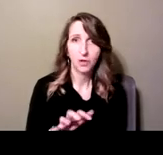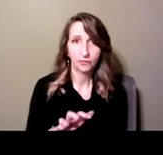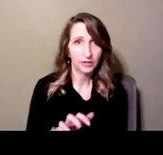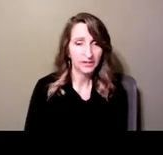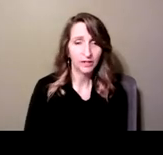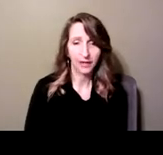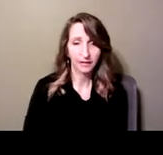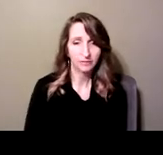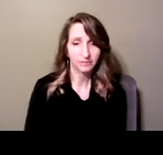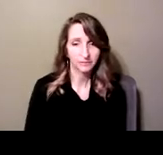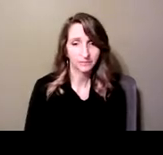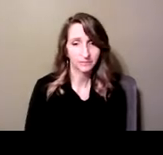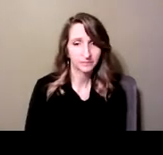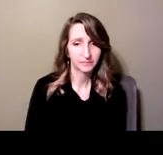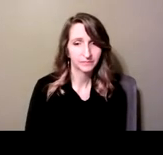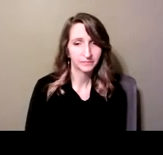No freezing, okay.